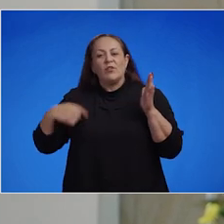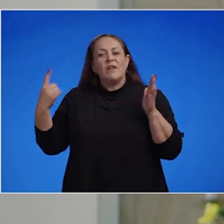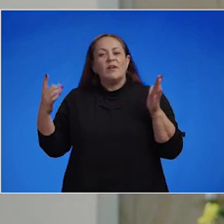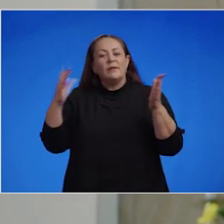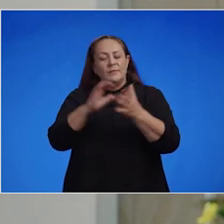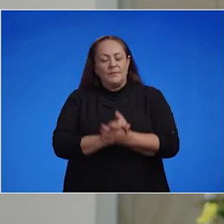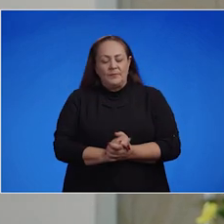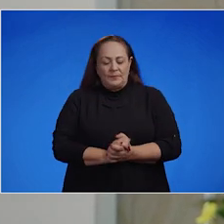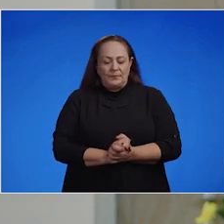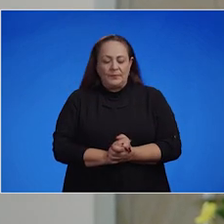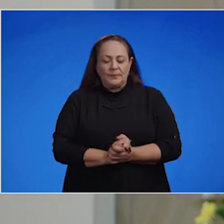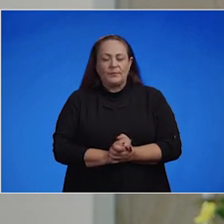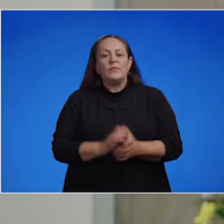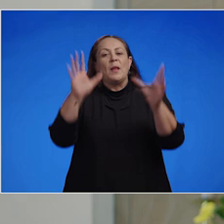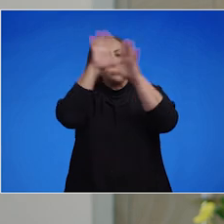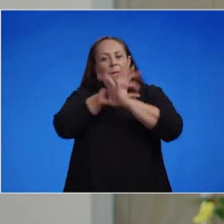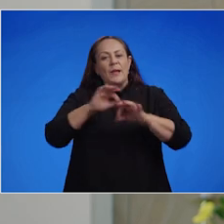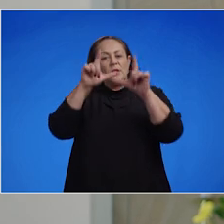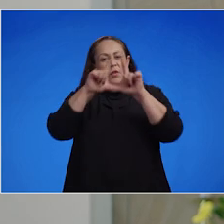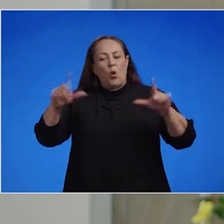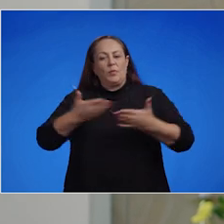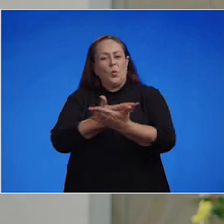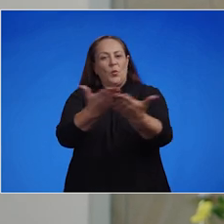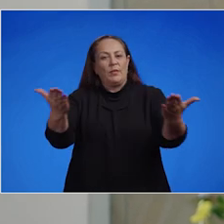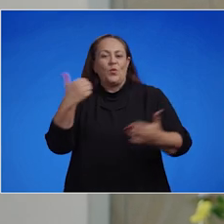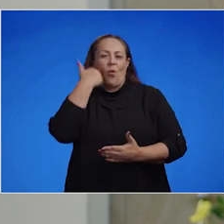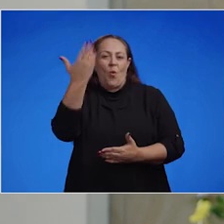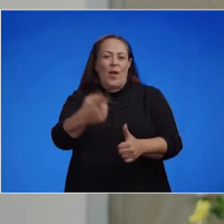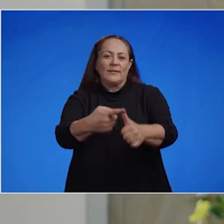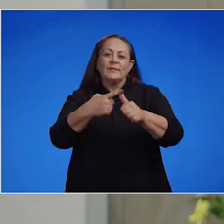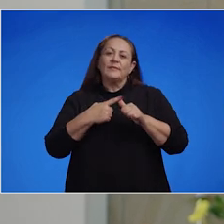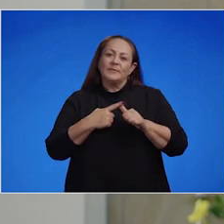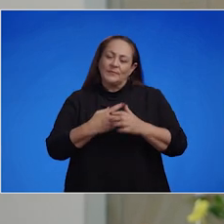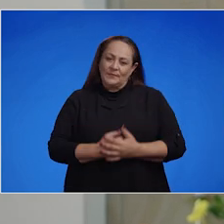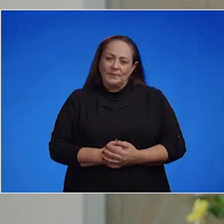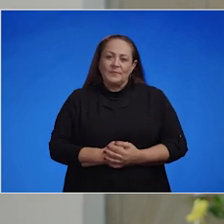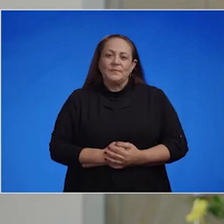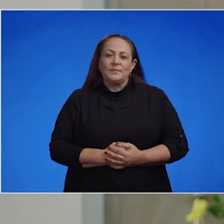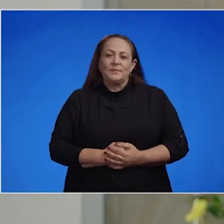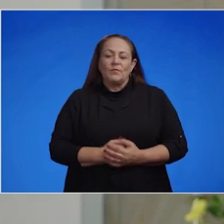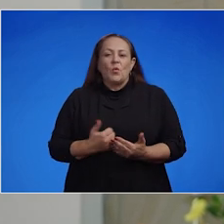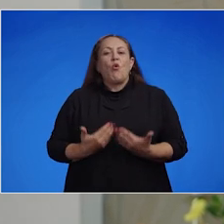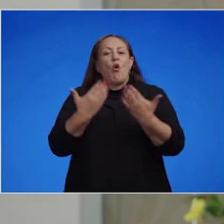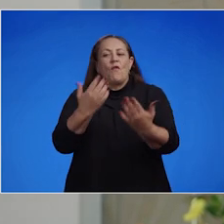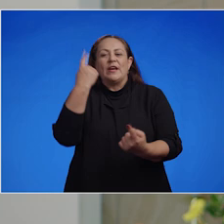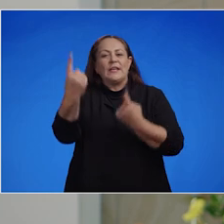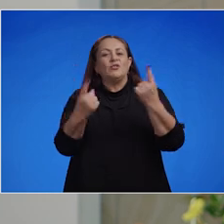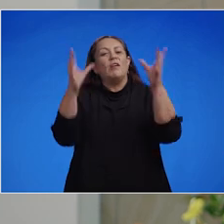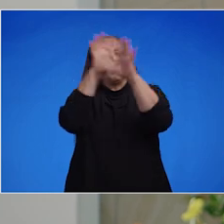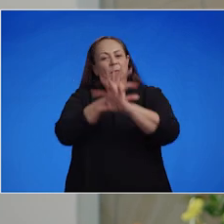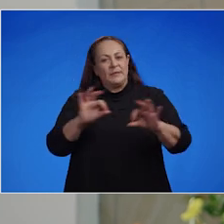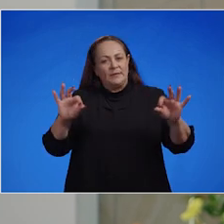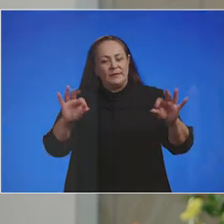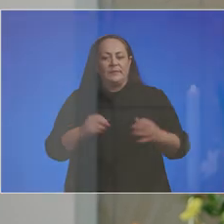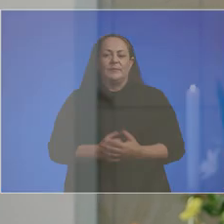forever and ever. Amen. The peace of the Lord be with you always. And with your spirit. Let us offer each other